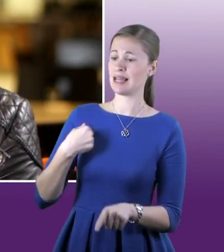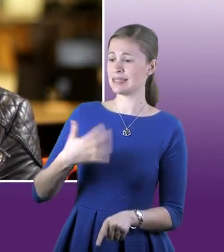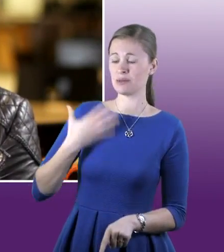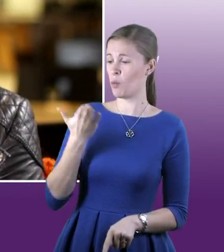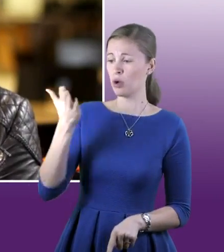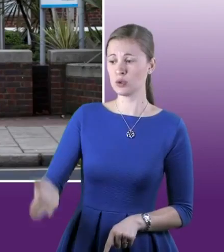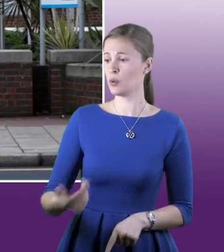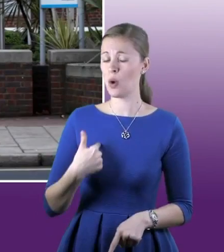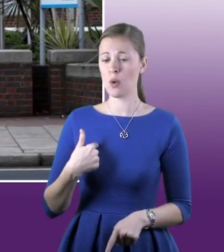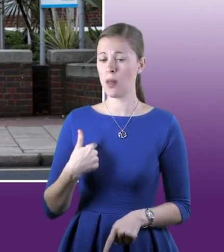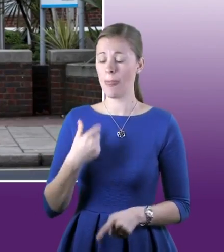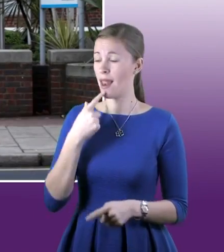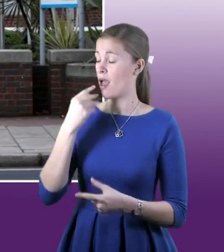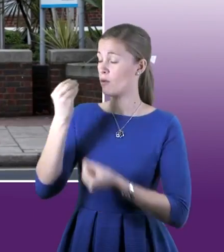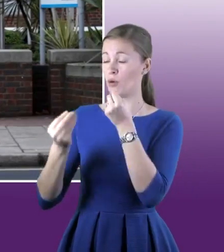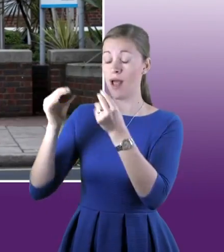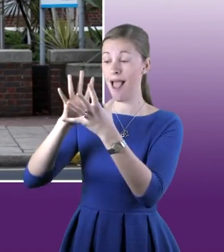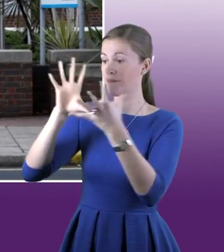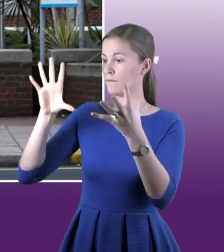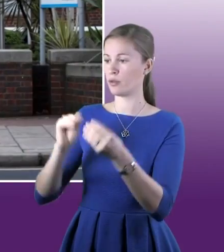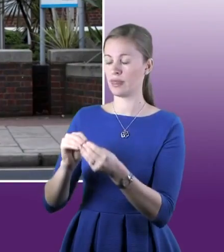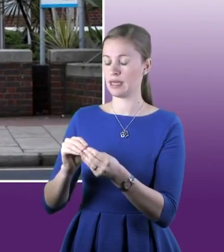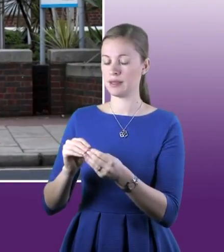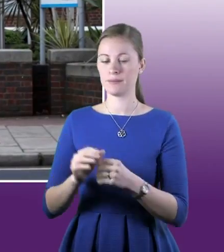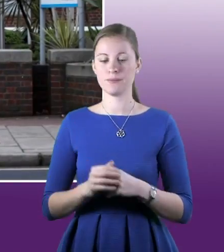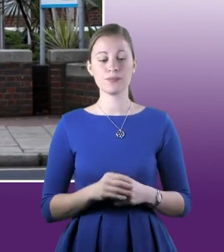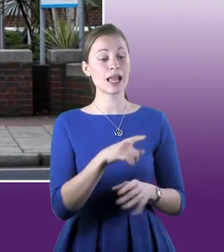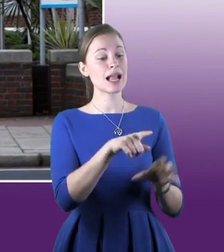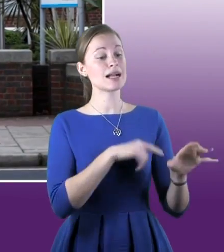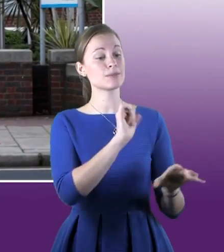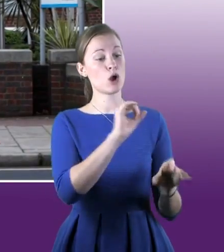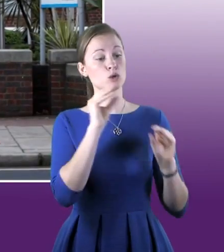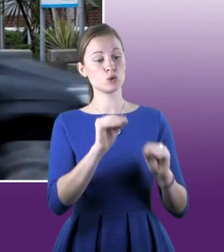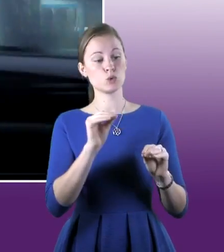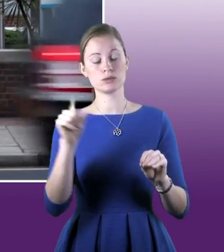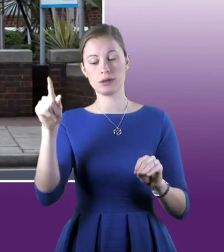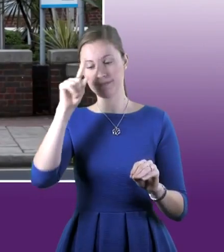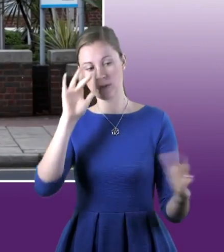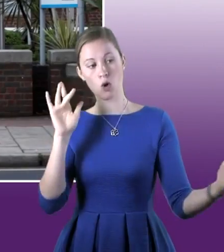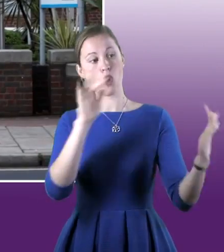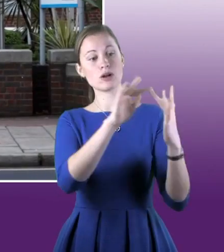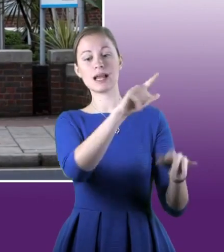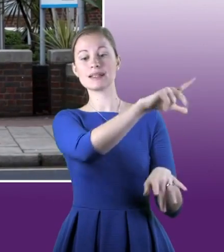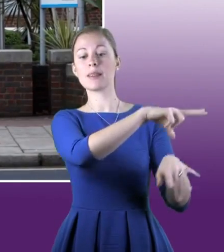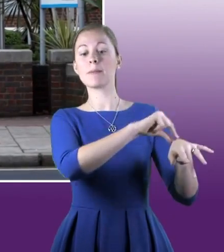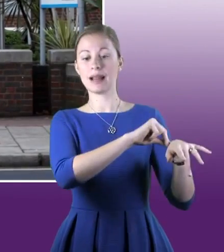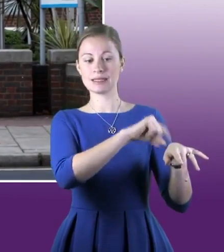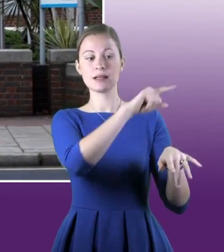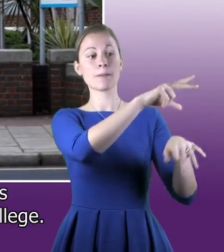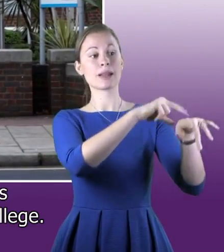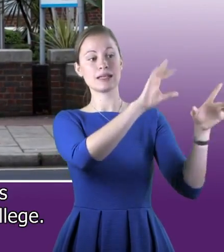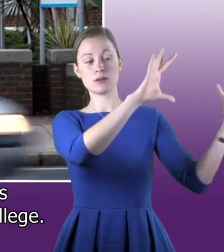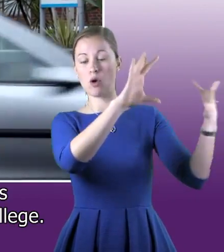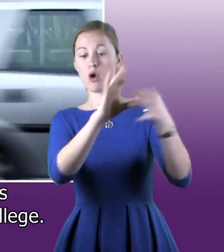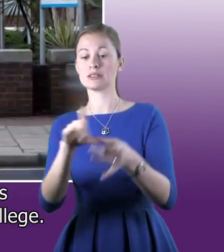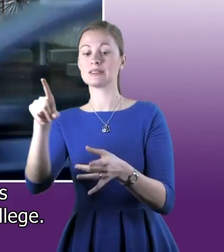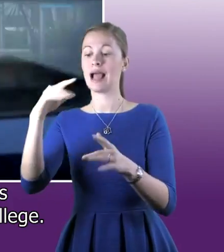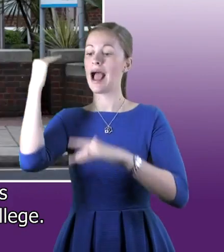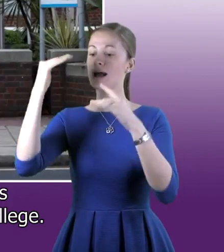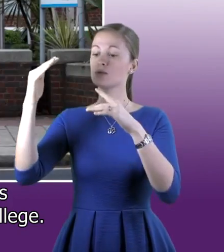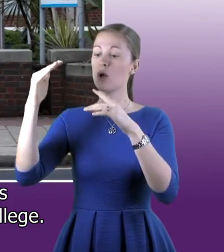really. Yasmin's lecturer contacted the police, who in turn notified adult social care. The police led